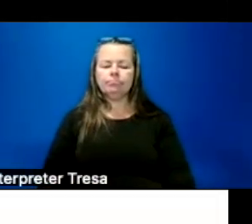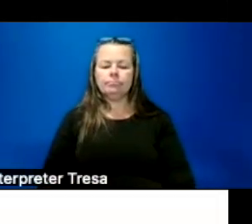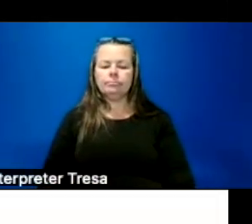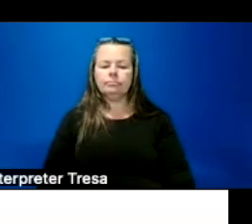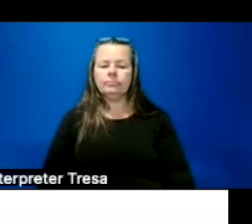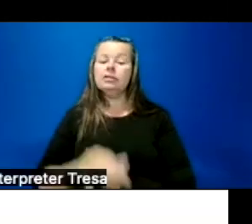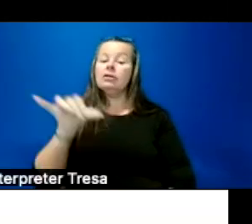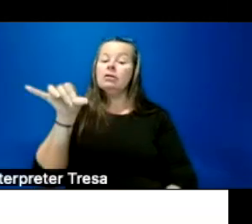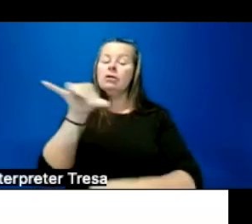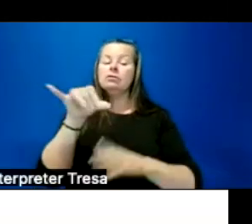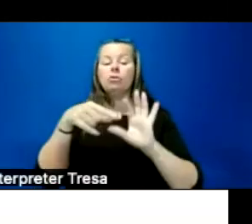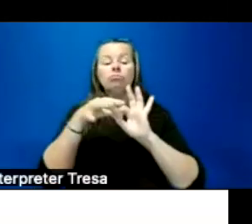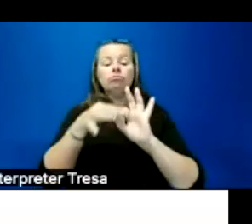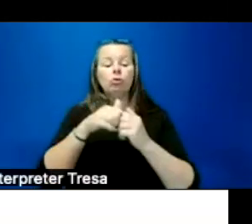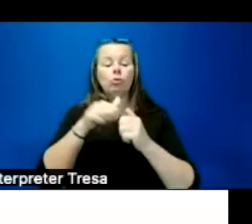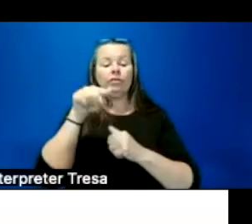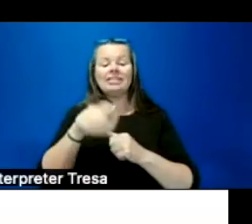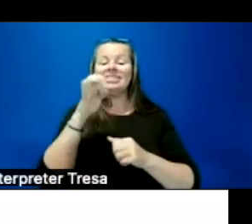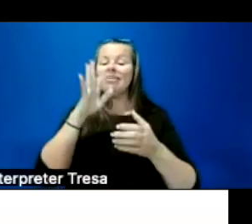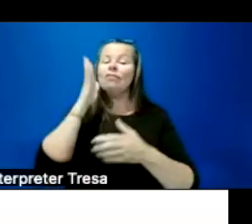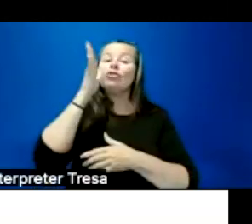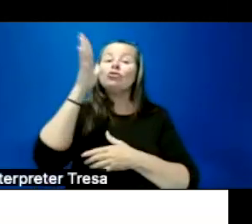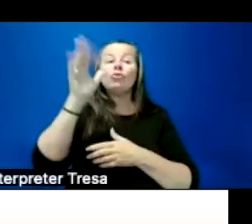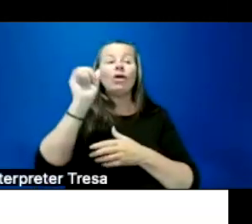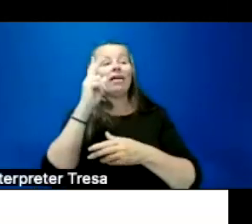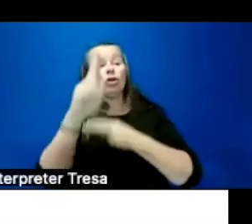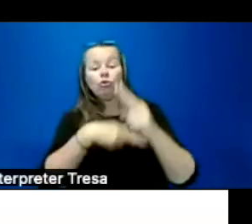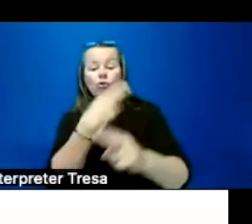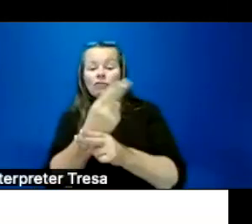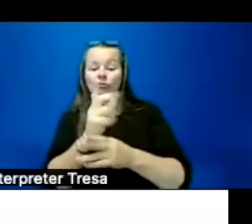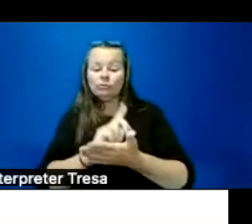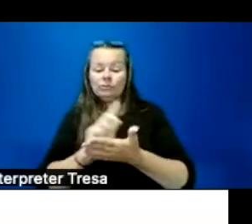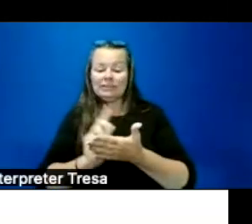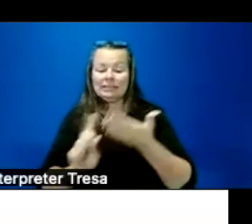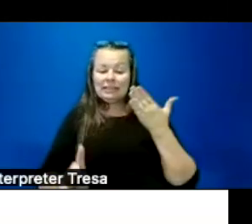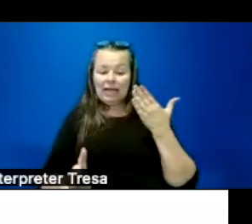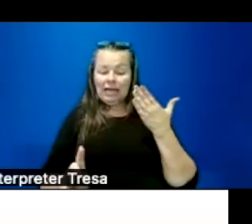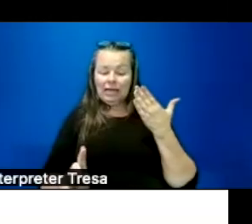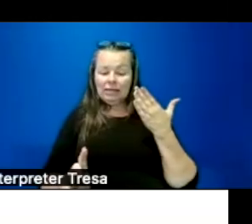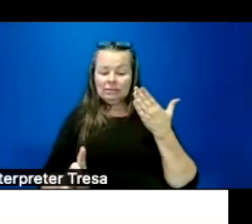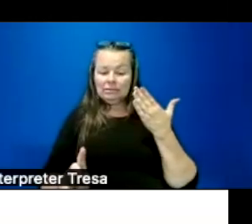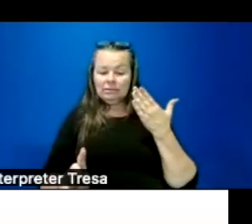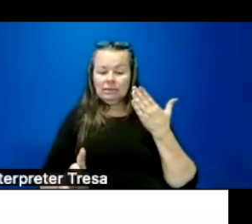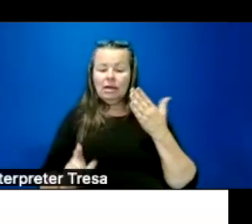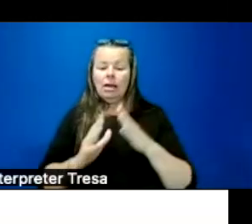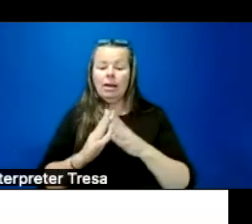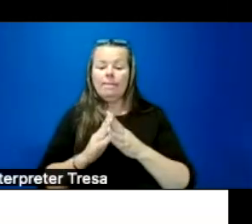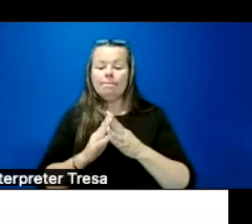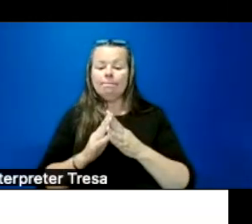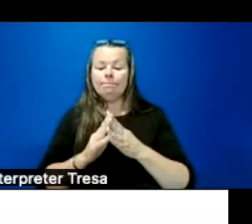this, the future of universal design, it's also at stake, because more and more we are seeing that the environments where we